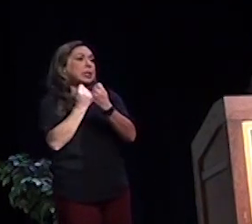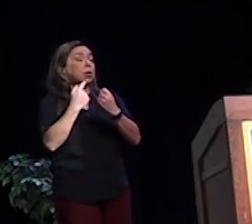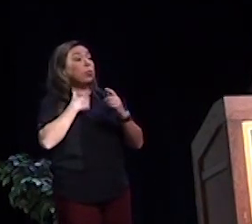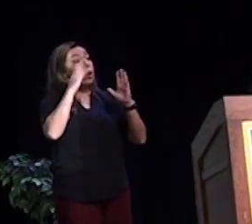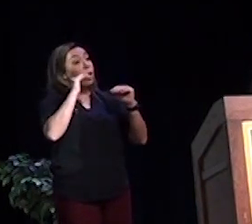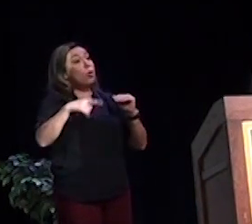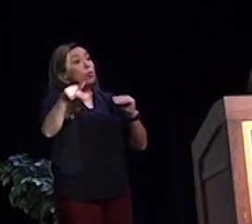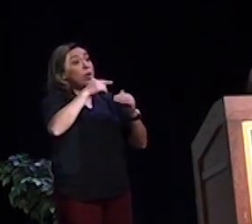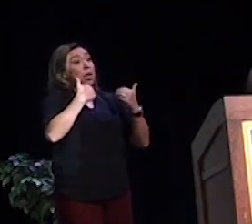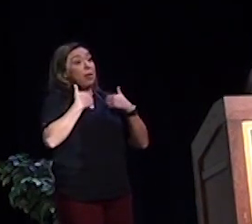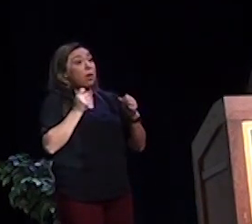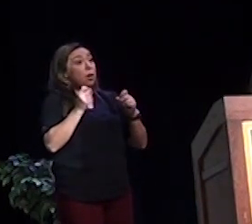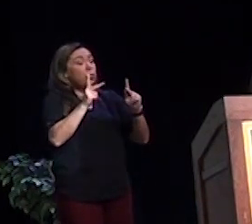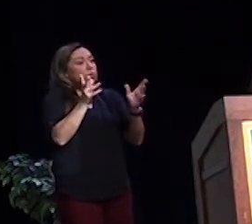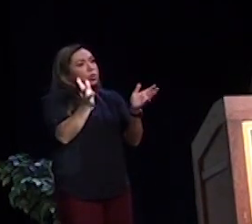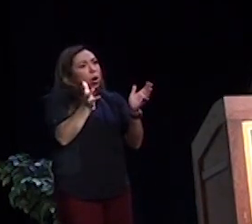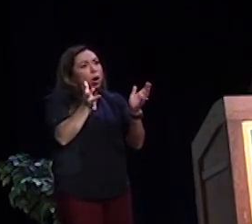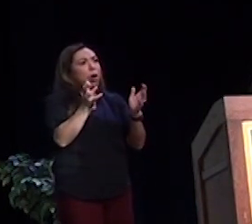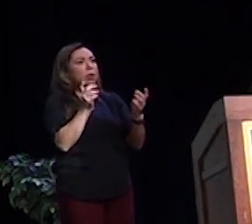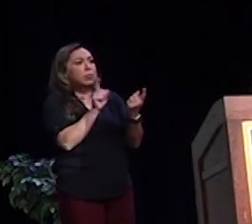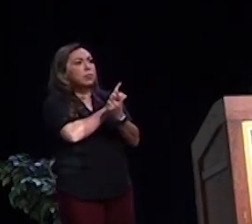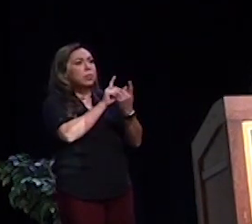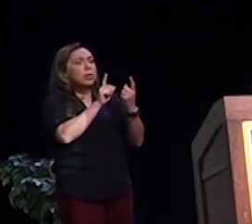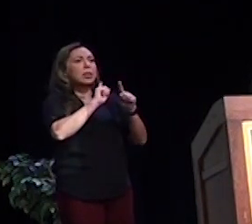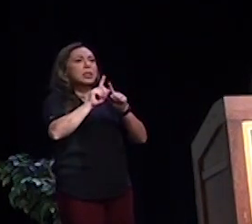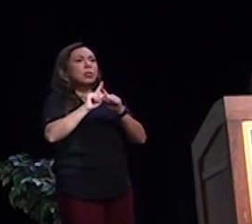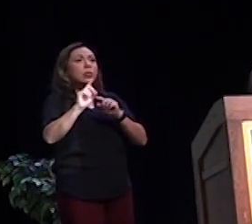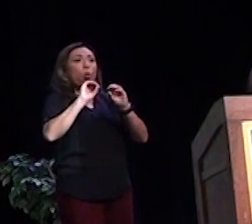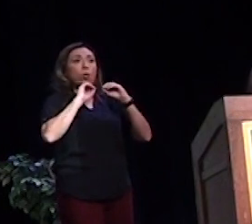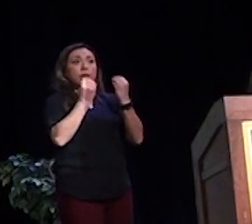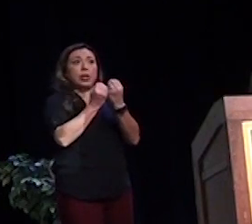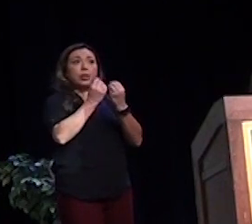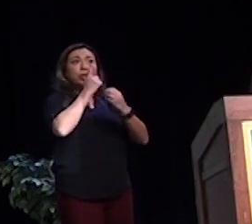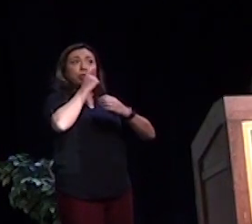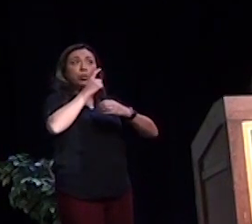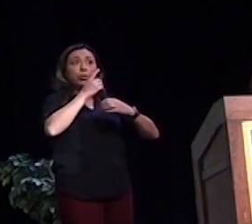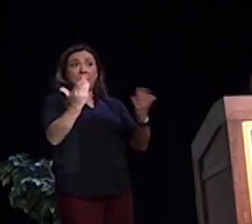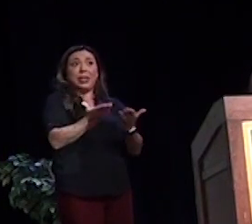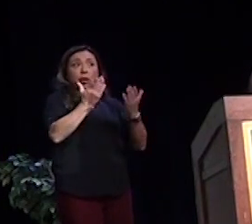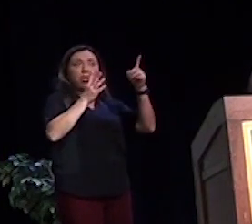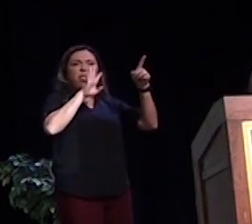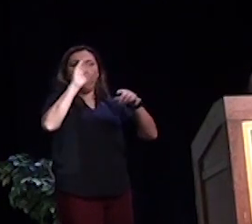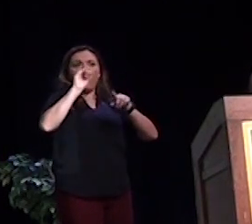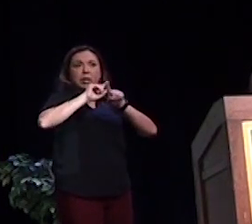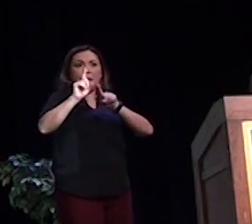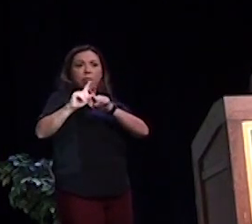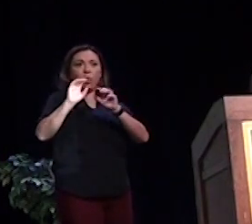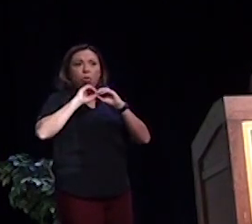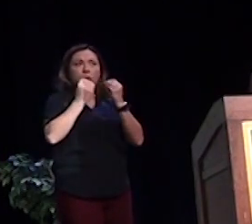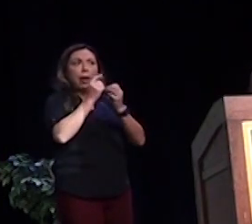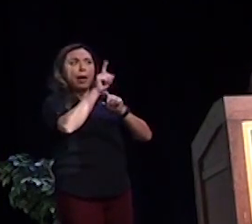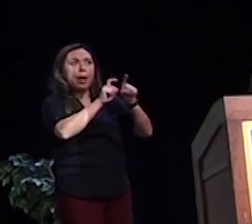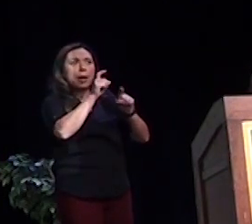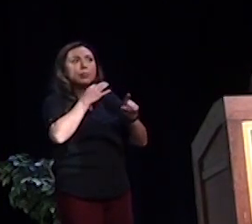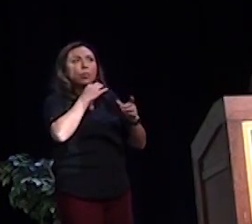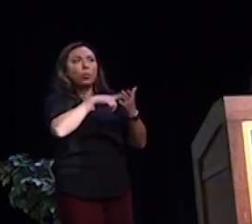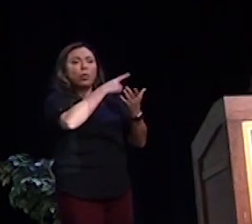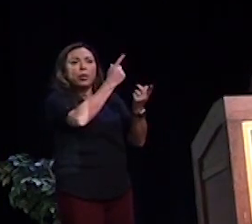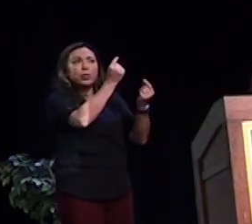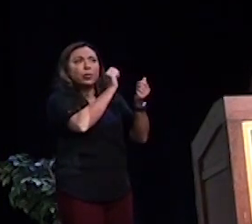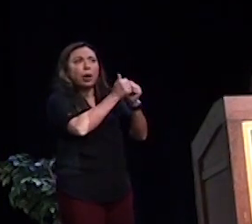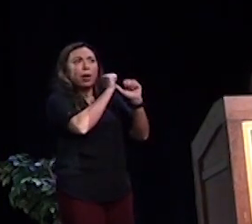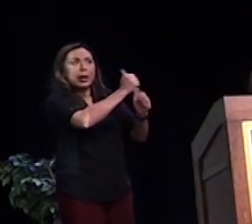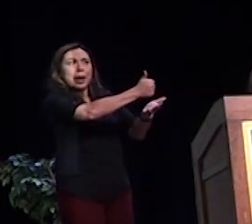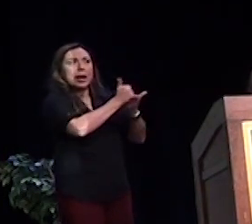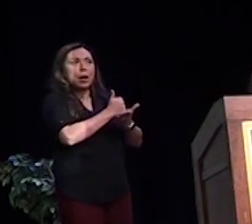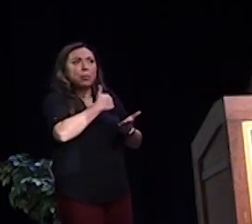hope you have a chance to talk and engage with some of the 40 organizations that are here at the Resource Fair and learn about what they do and how they